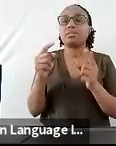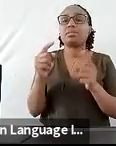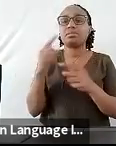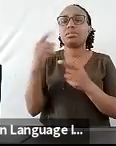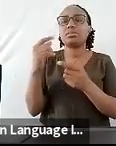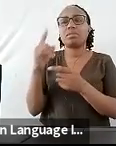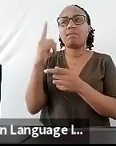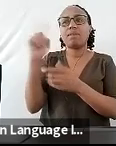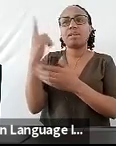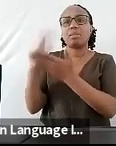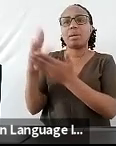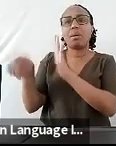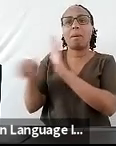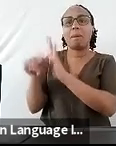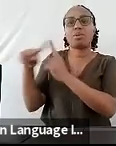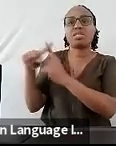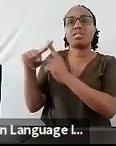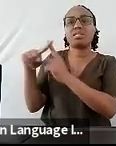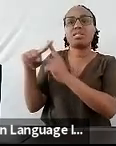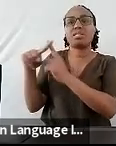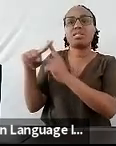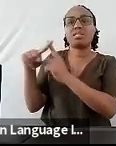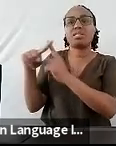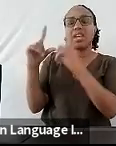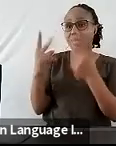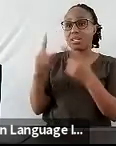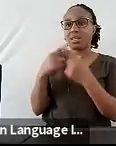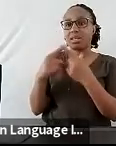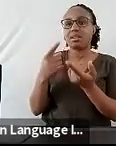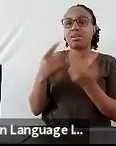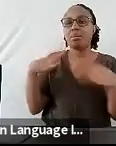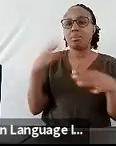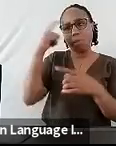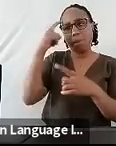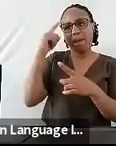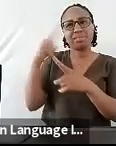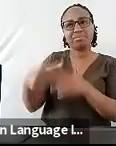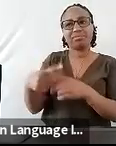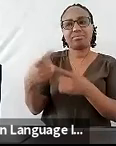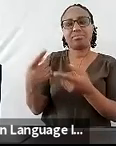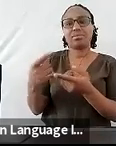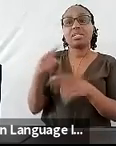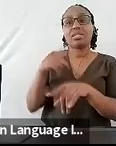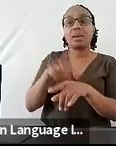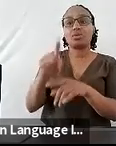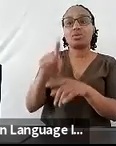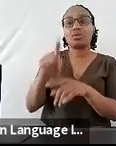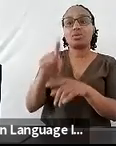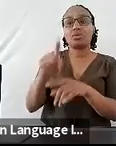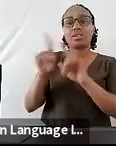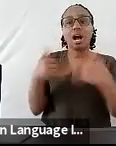seen and then the stereotypes that have been behind them. When you've traveled, how have these been dispelled? So like some of your